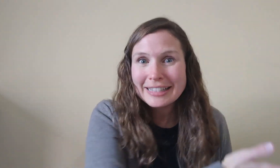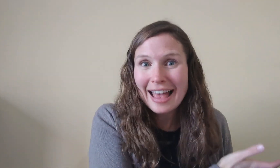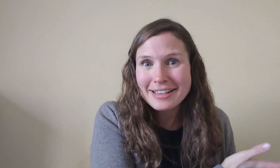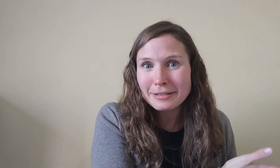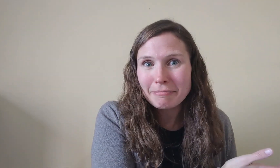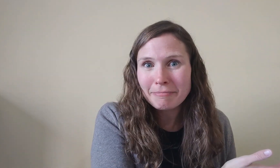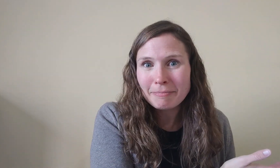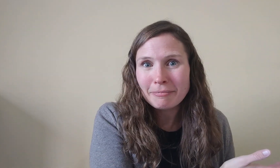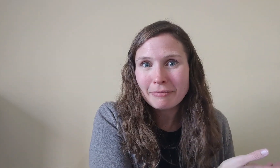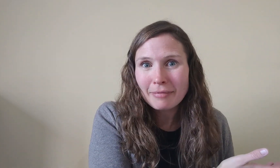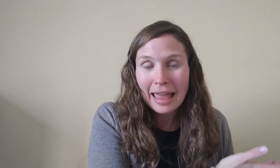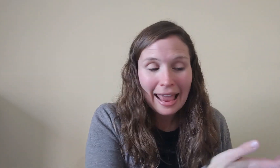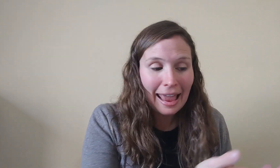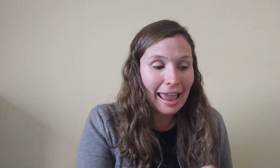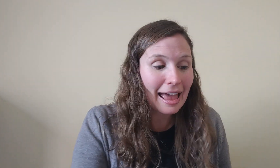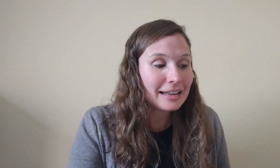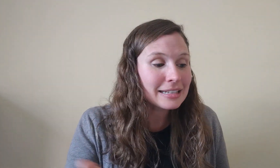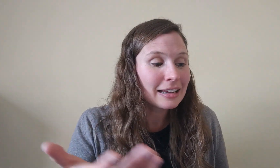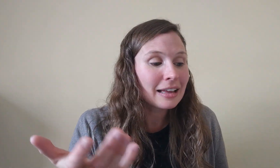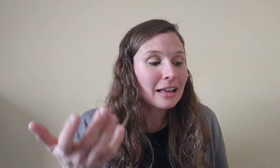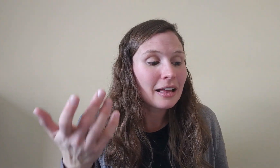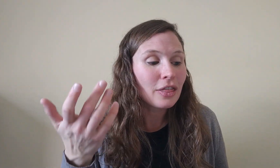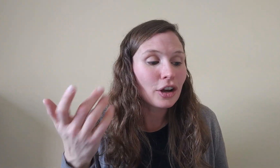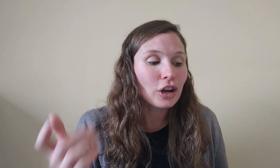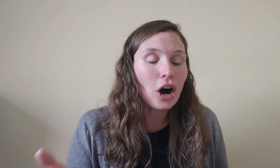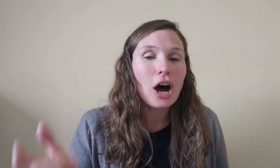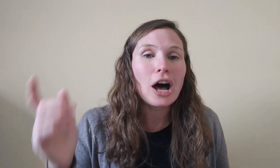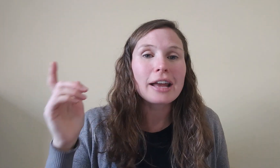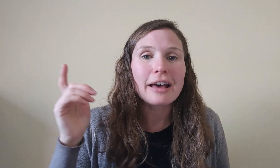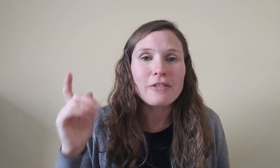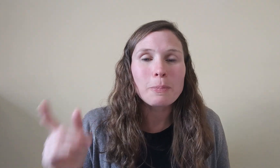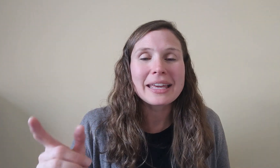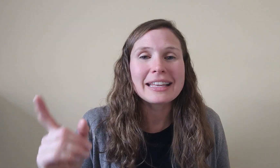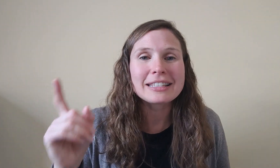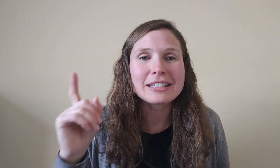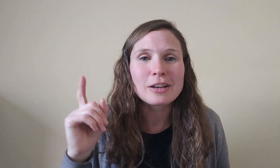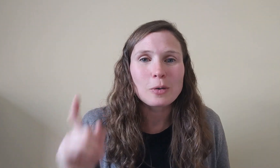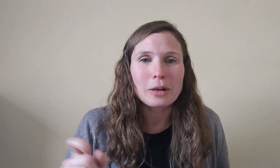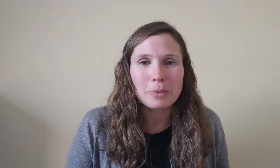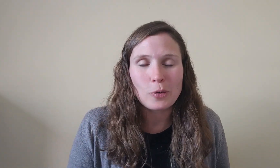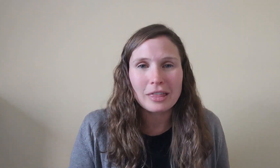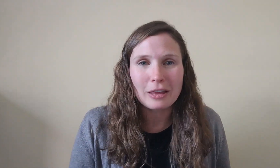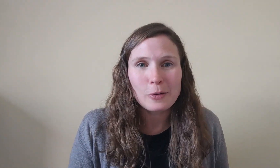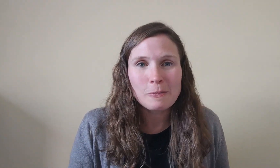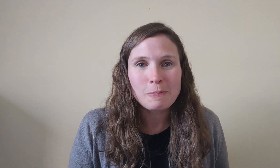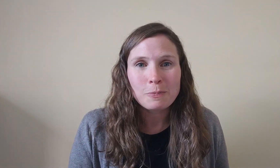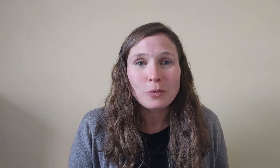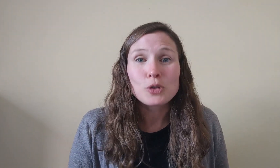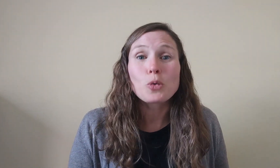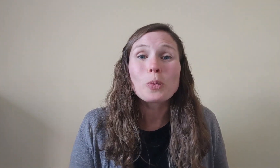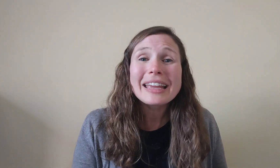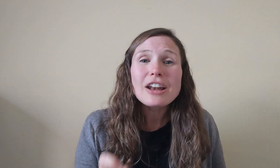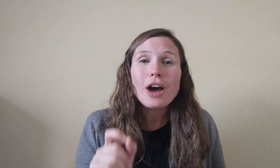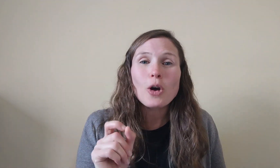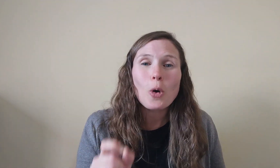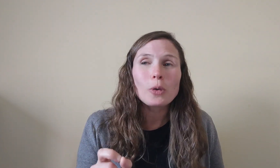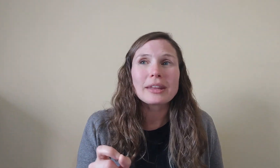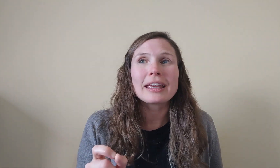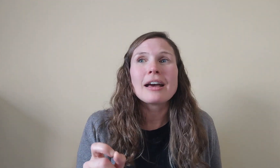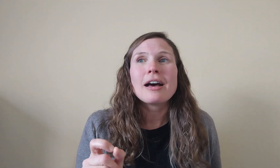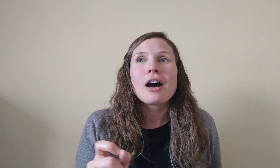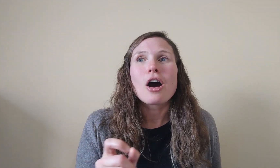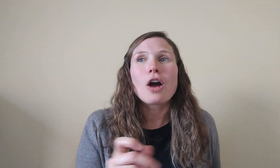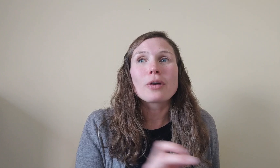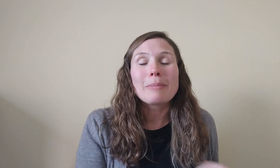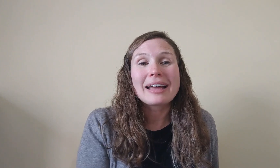do what it says. And the God of peace will be with you. So we not